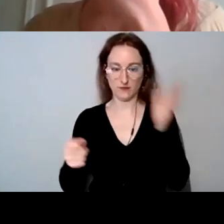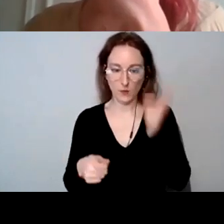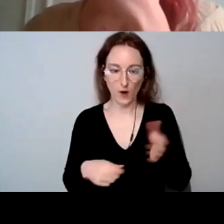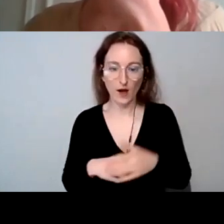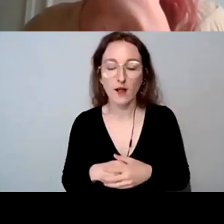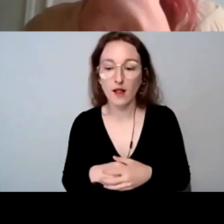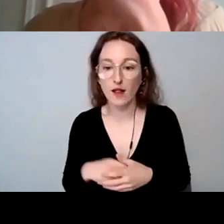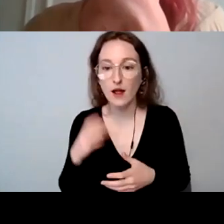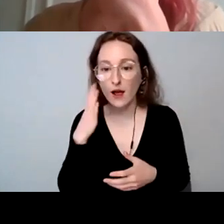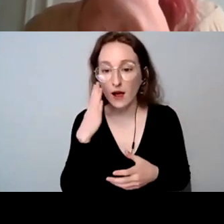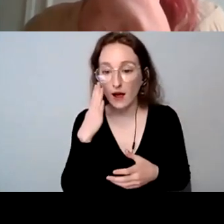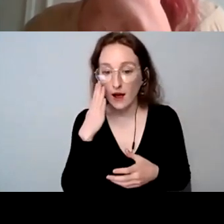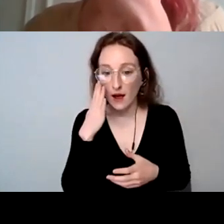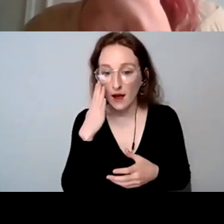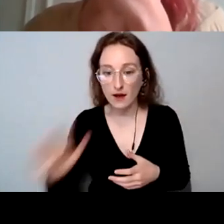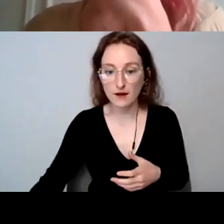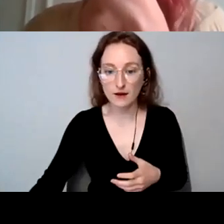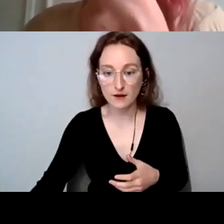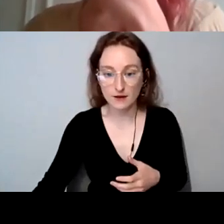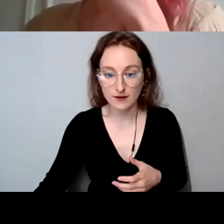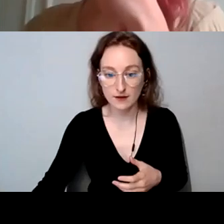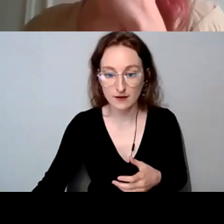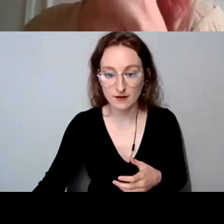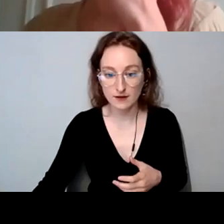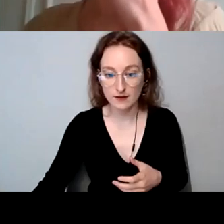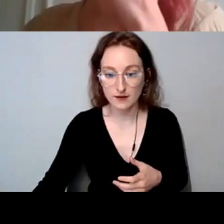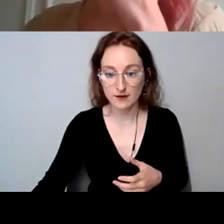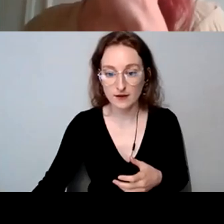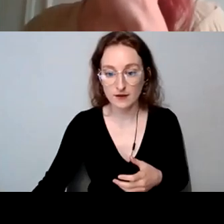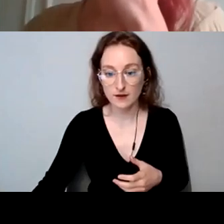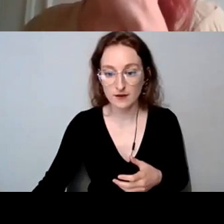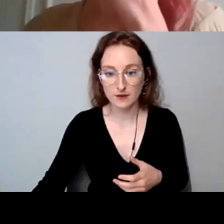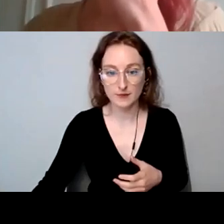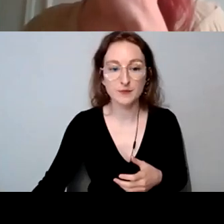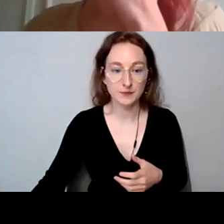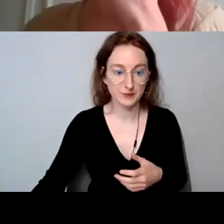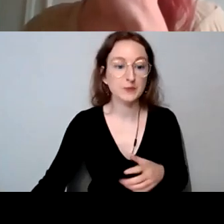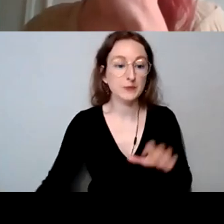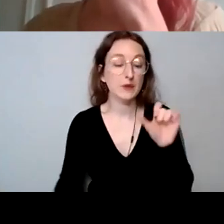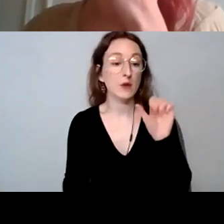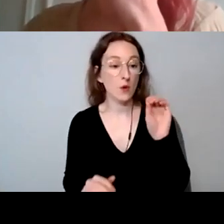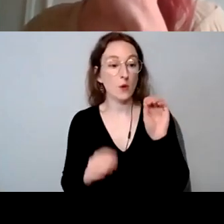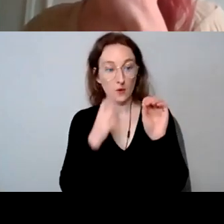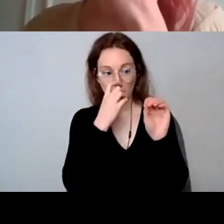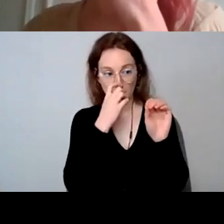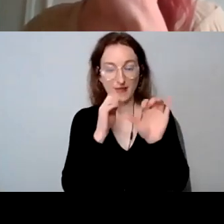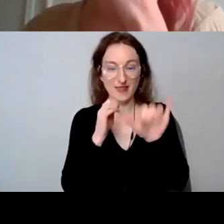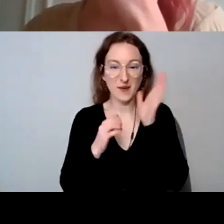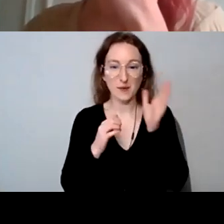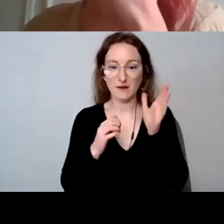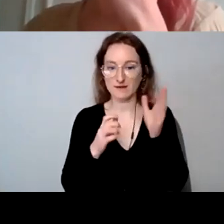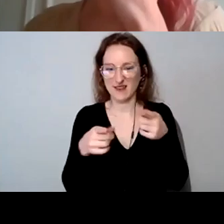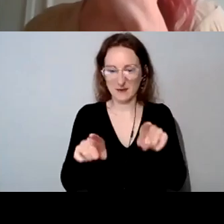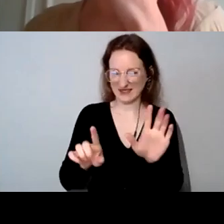unmute yourself after you've been called on and ask your question yourself. So all that will happen around the top of the